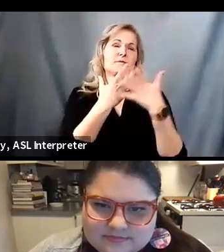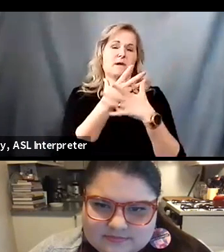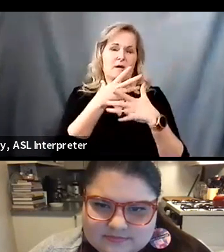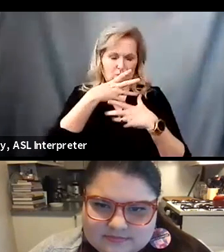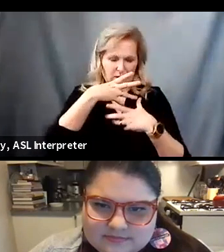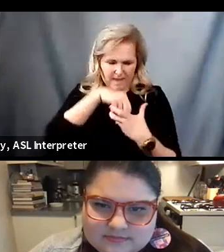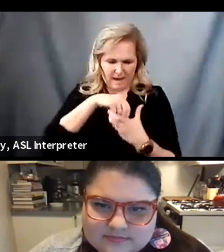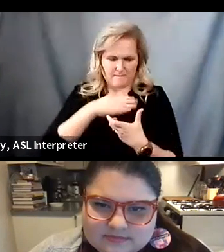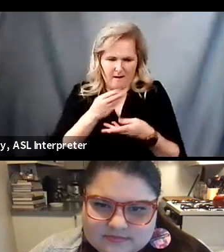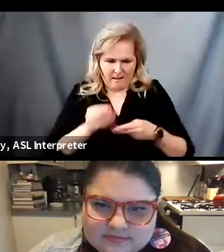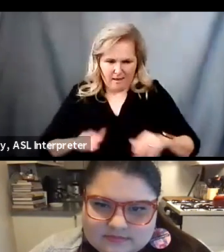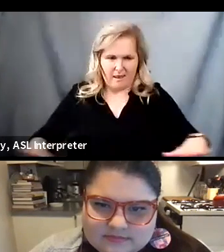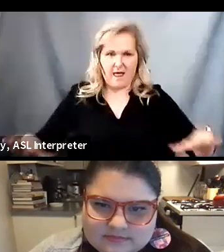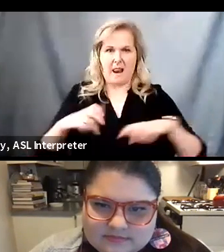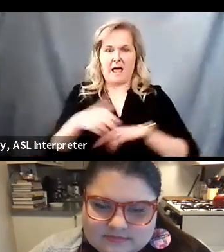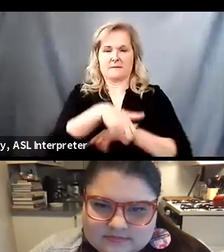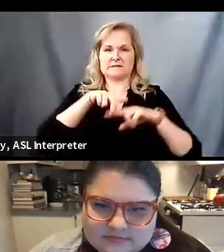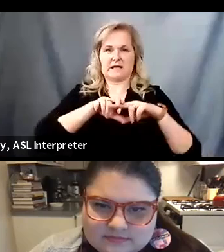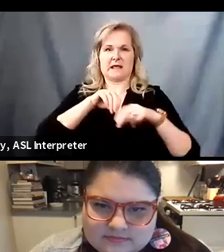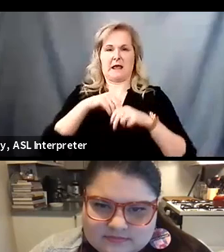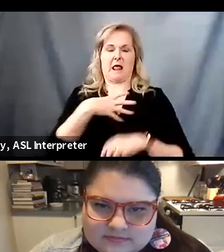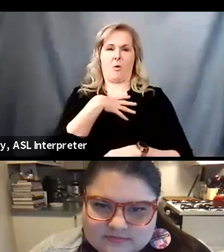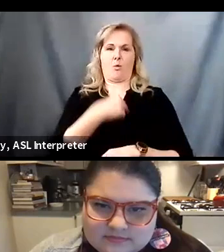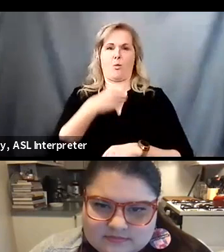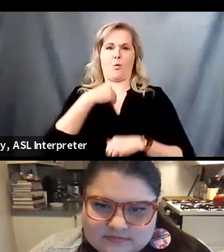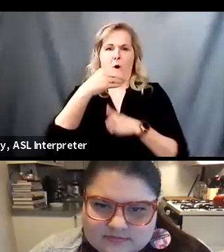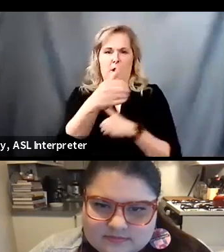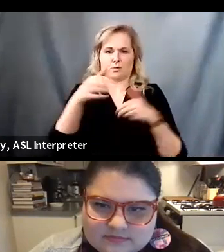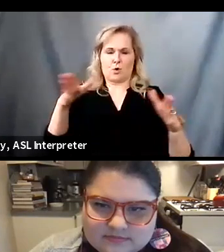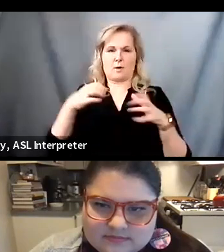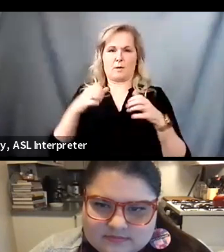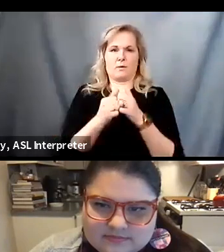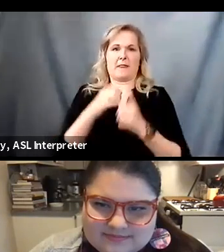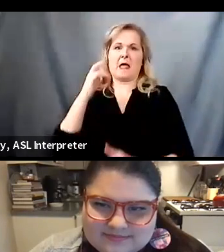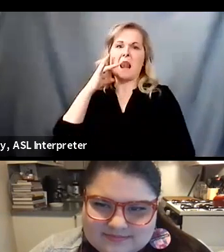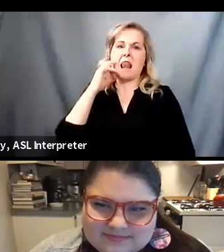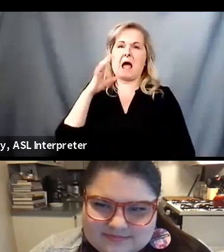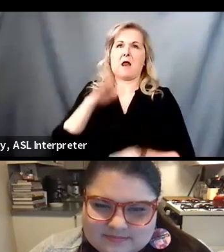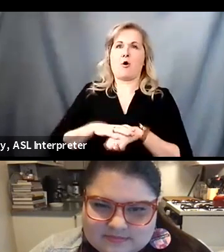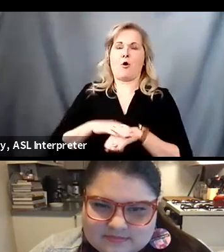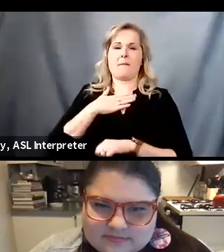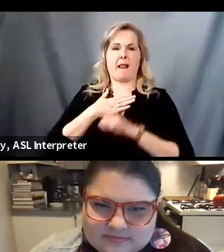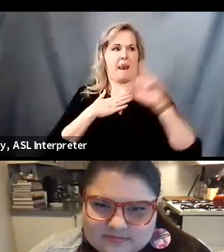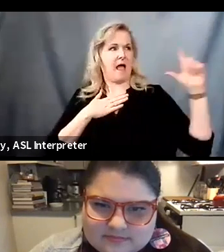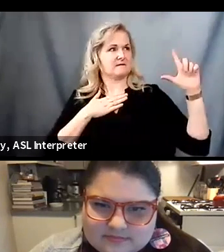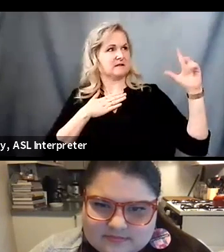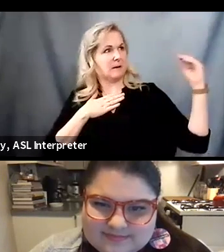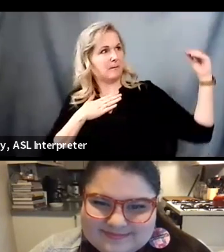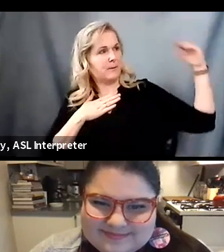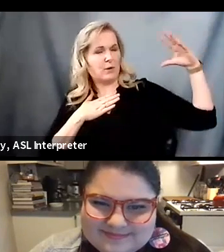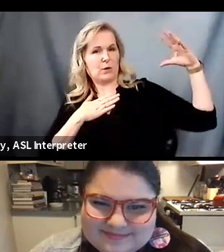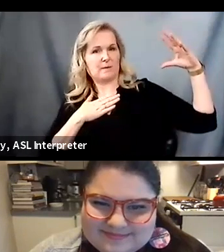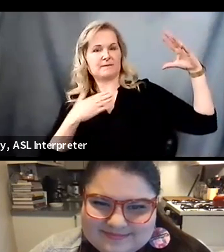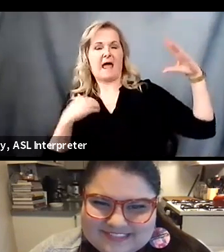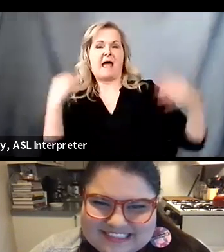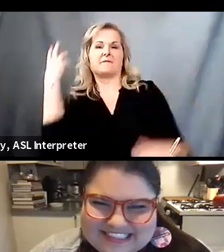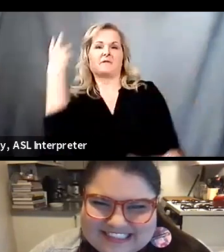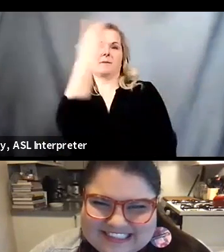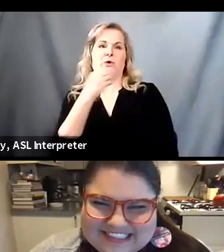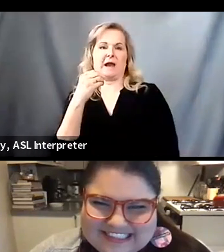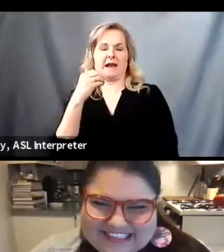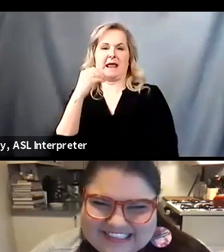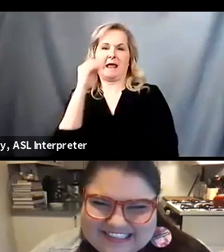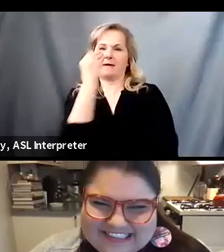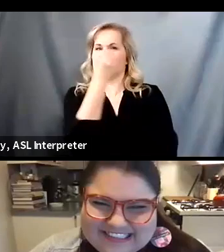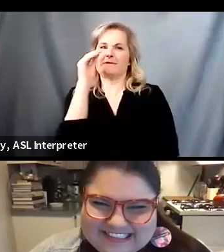am sitting in a white room with a light to my left and a pretty